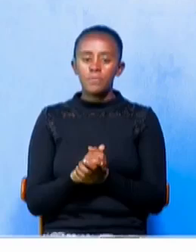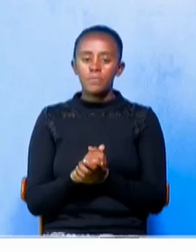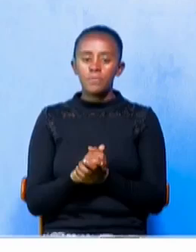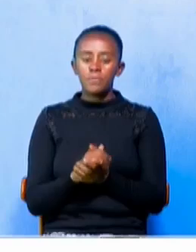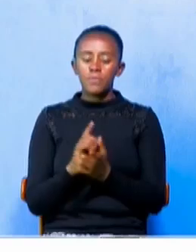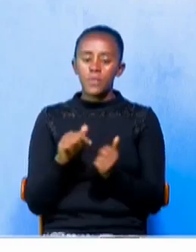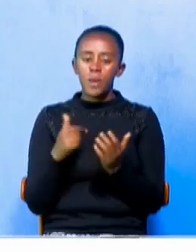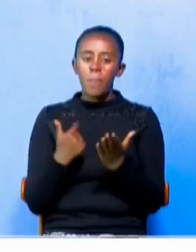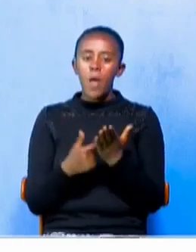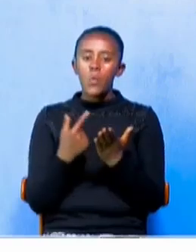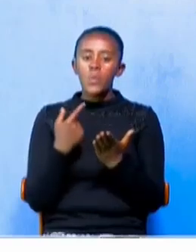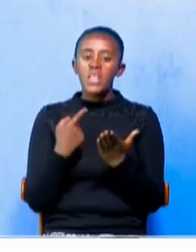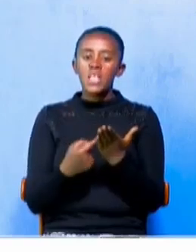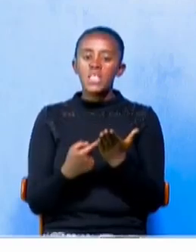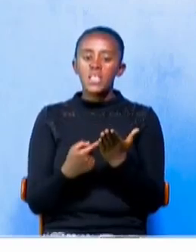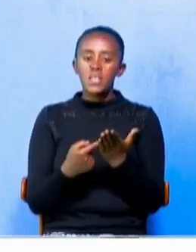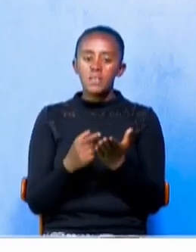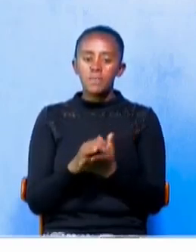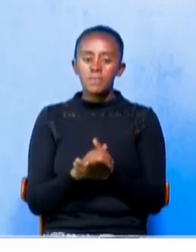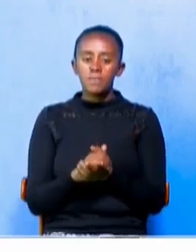about this?